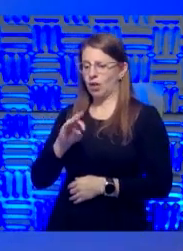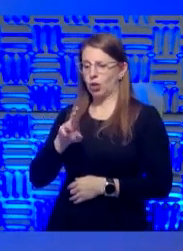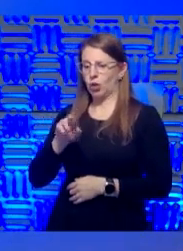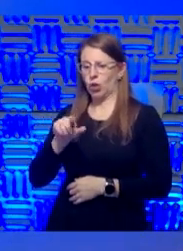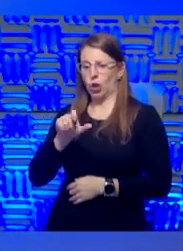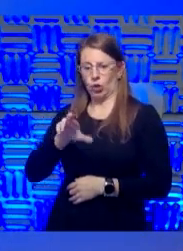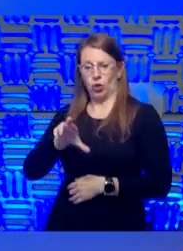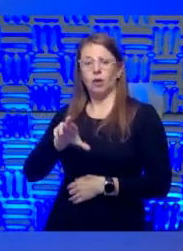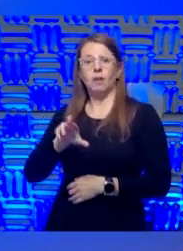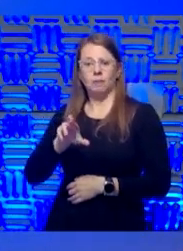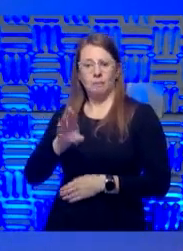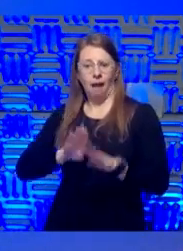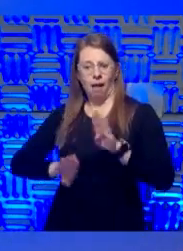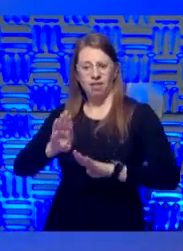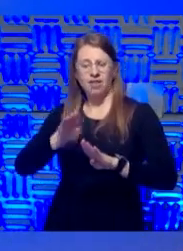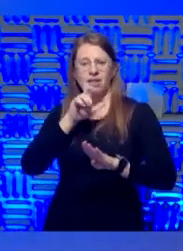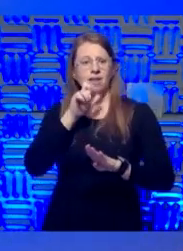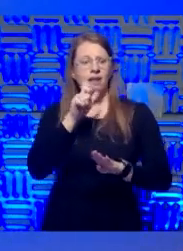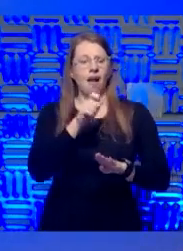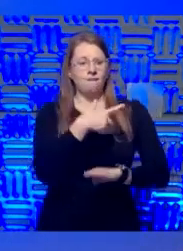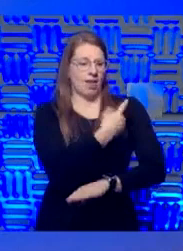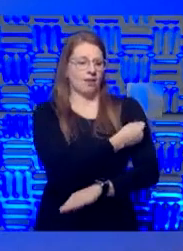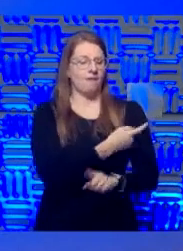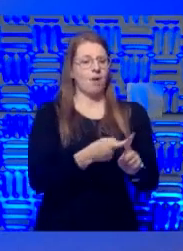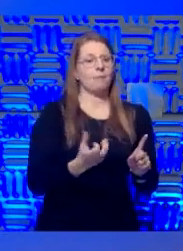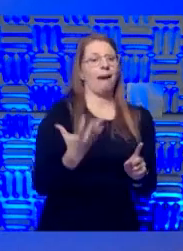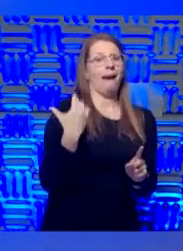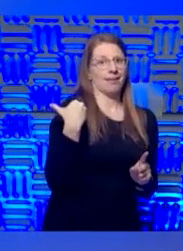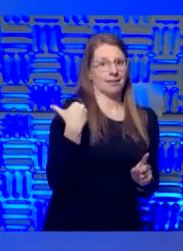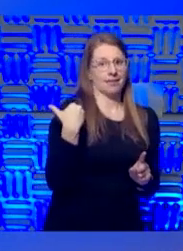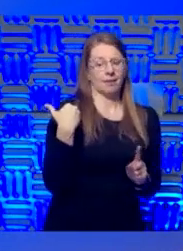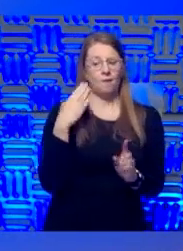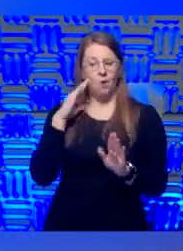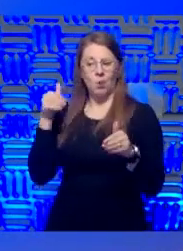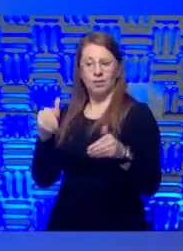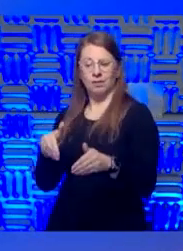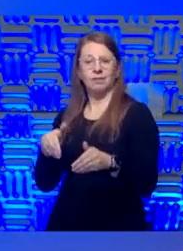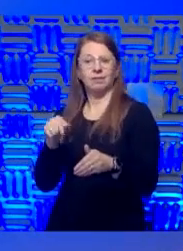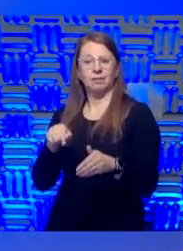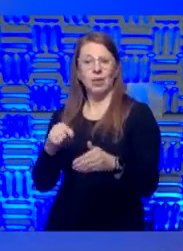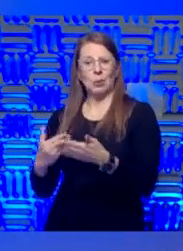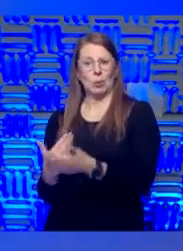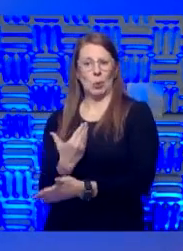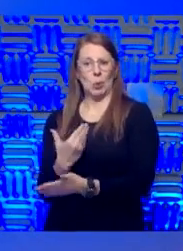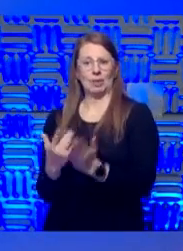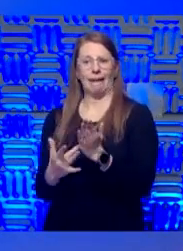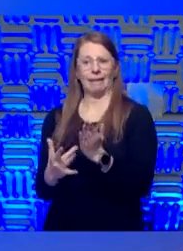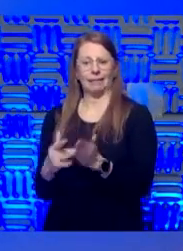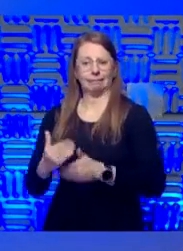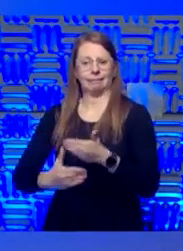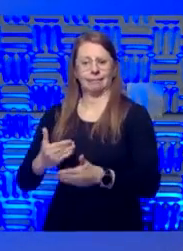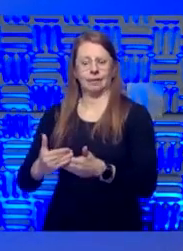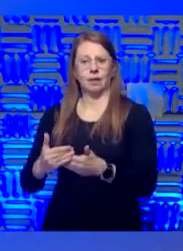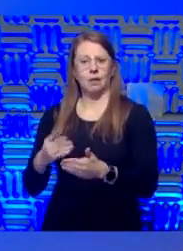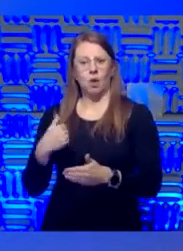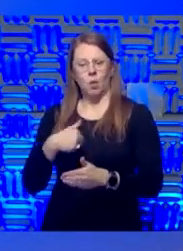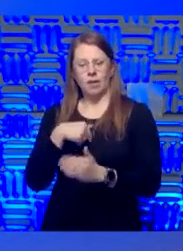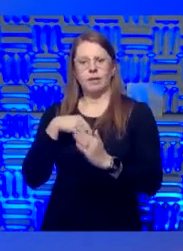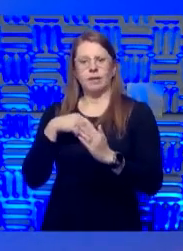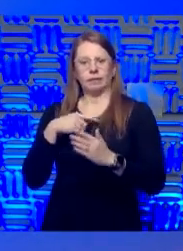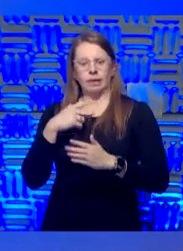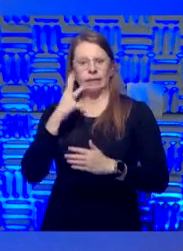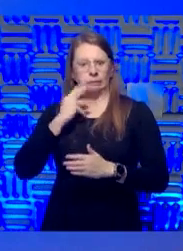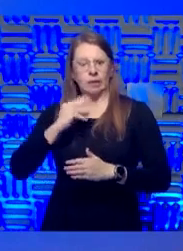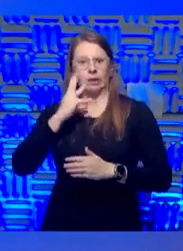compared to vaccines from the past, which are different techniques. So I think as we get further and further into this, we are